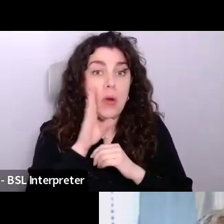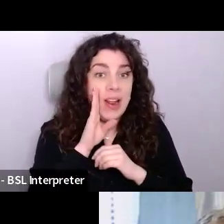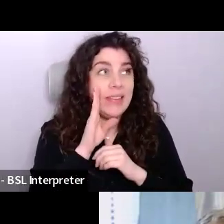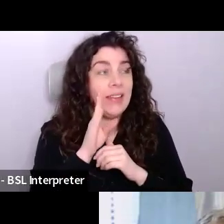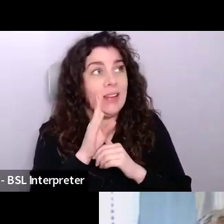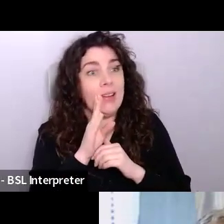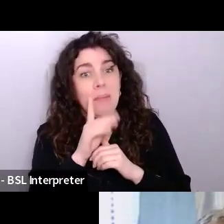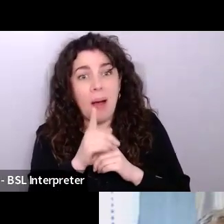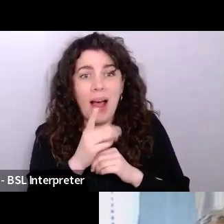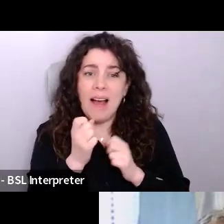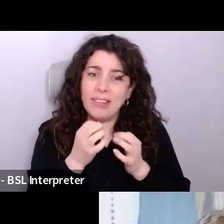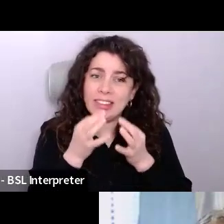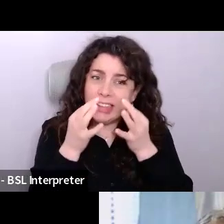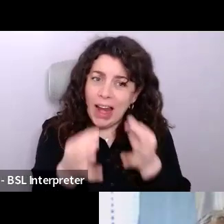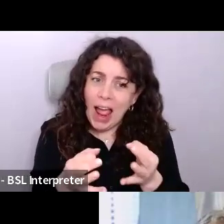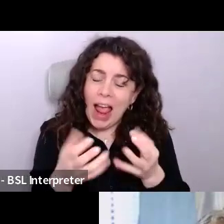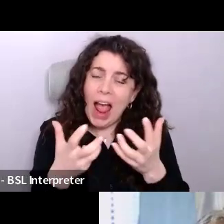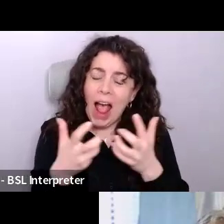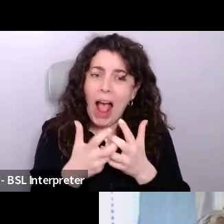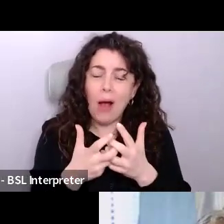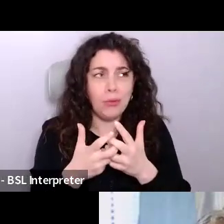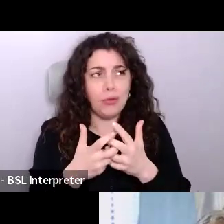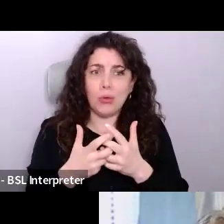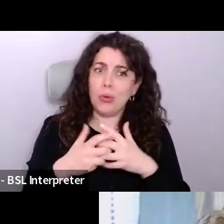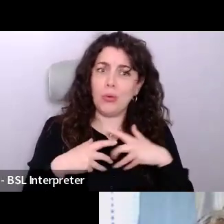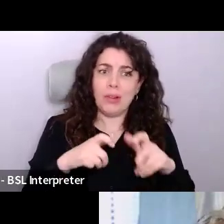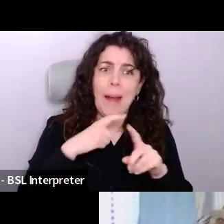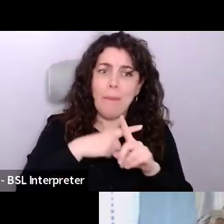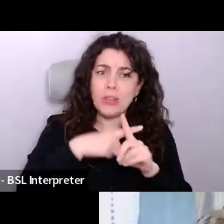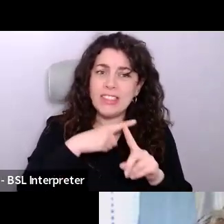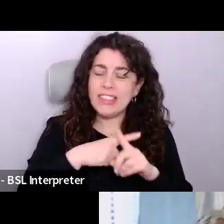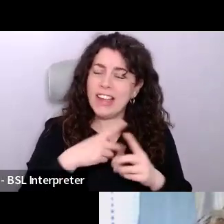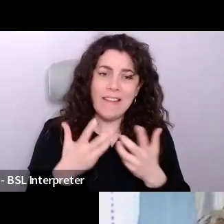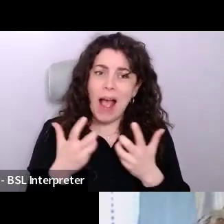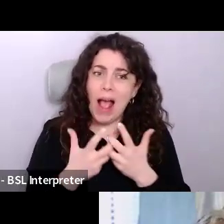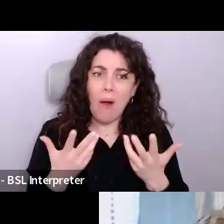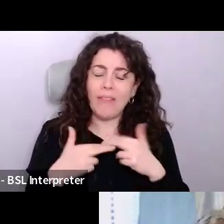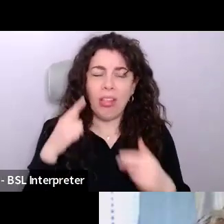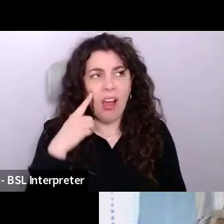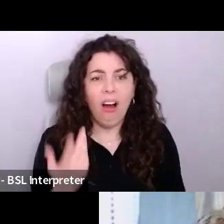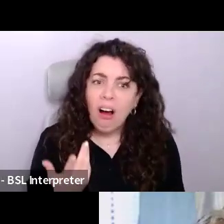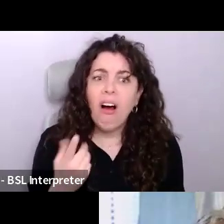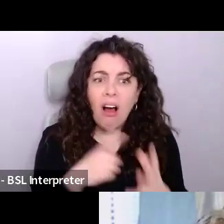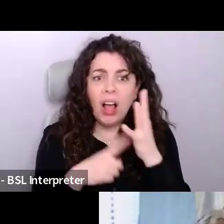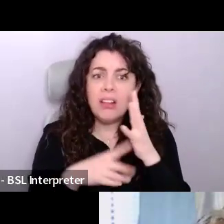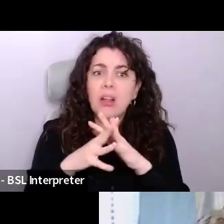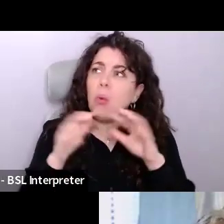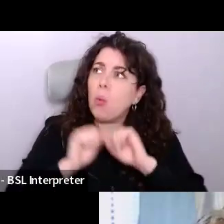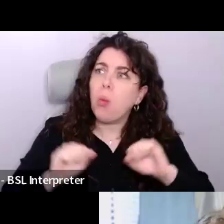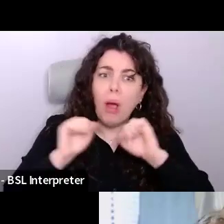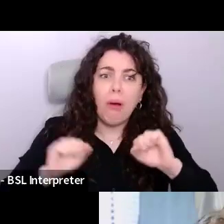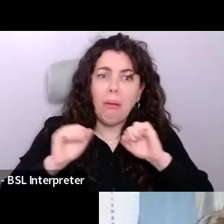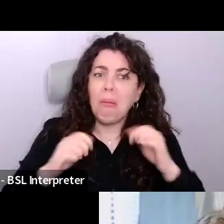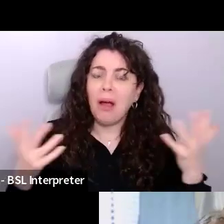that mentally, how to keep your morale up, if there are options like you were just saying, Amy, things that you can maybe do even before